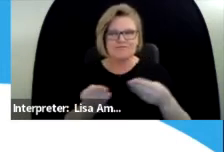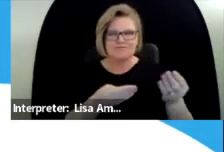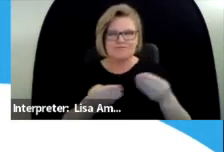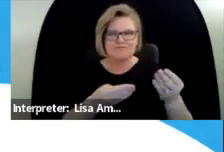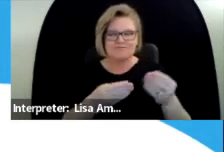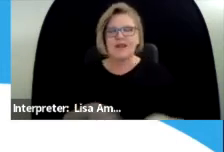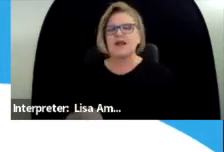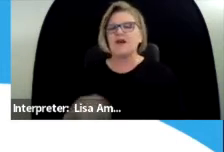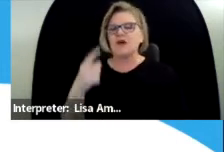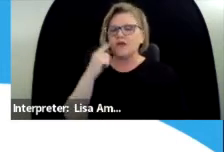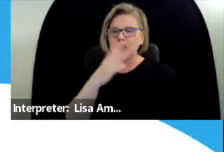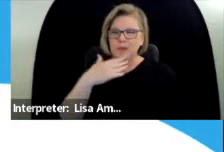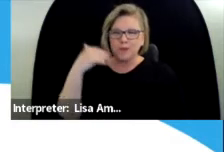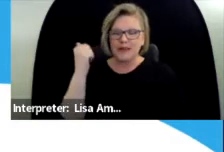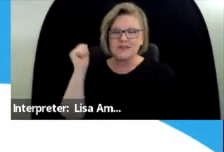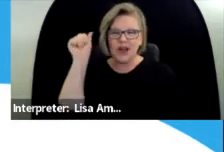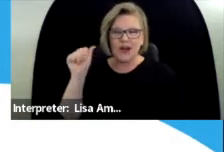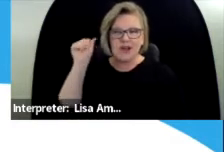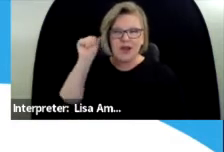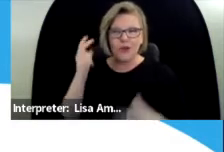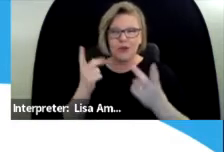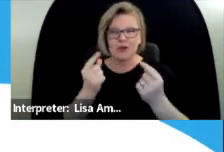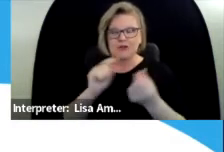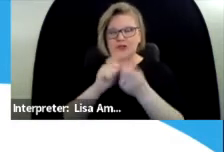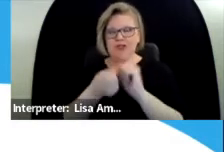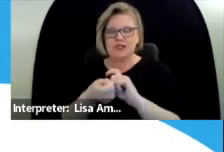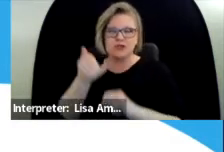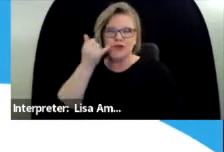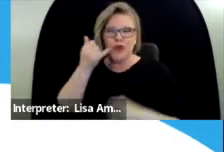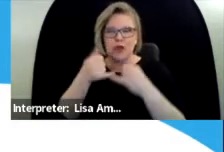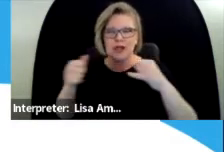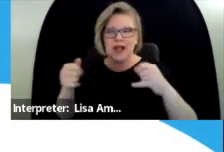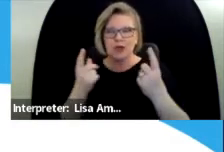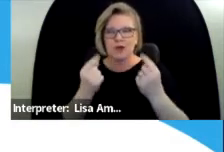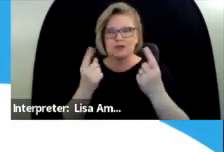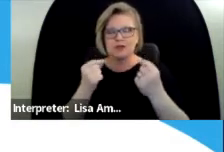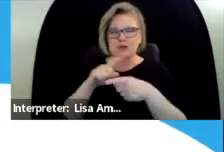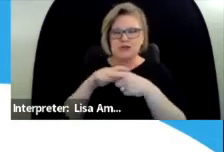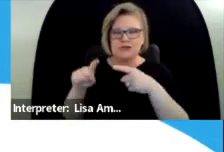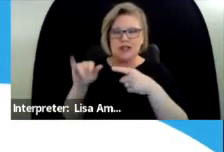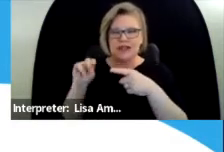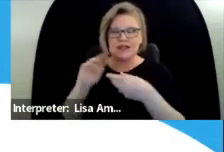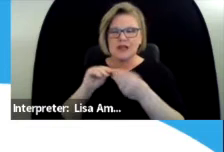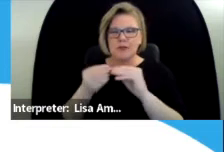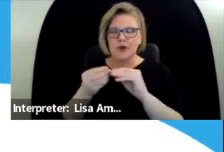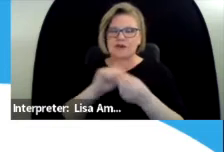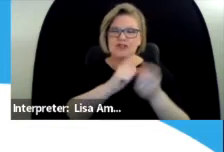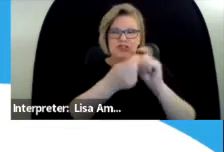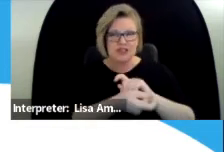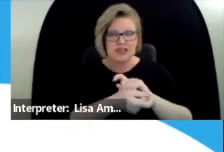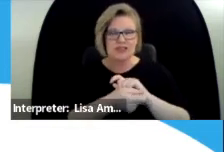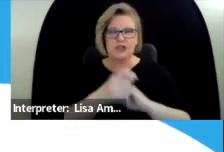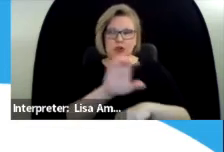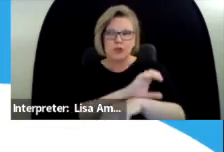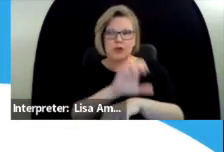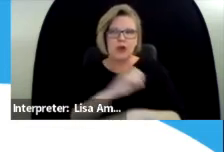audio quality, consider listening to the webinar via phone line by using the dial-in number or switch from computer audio to